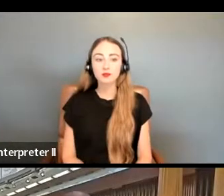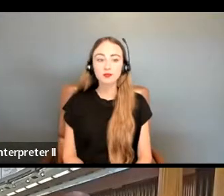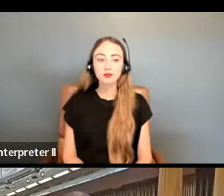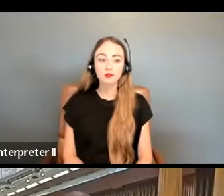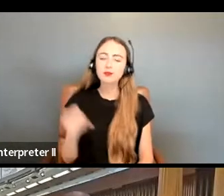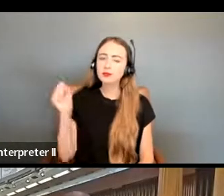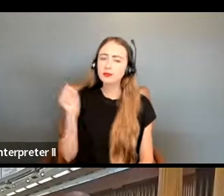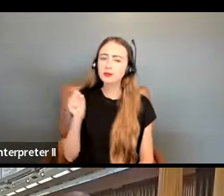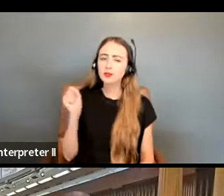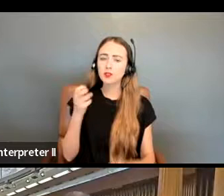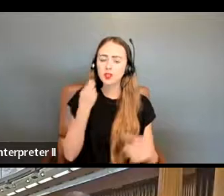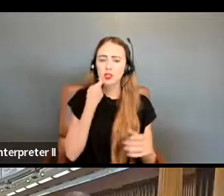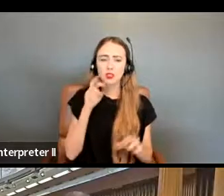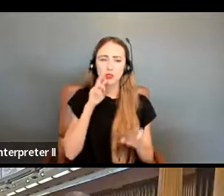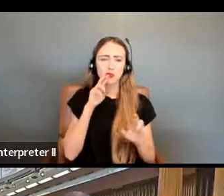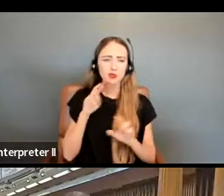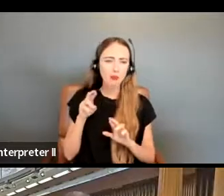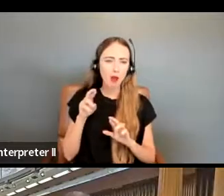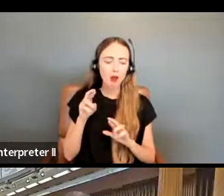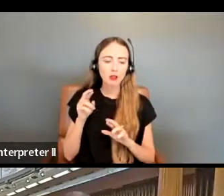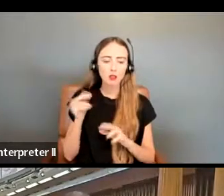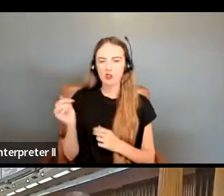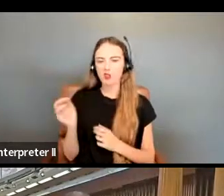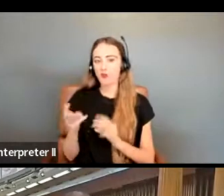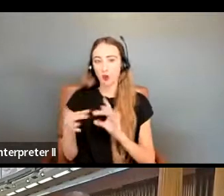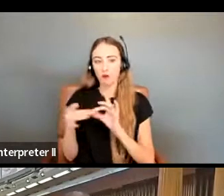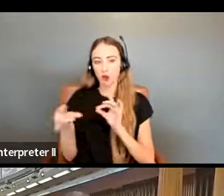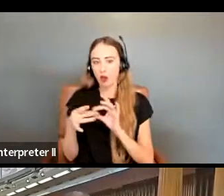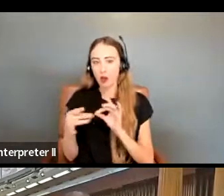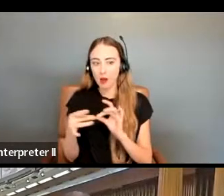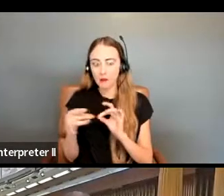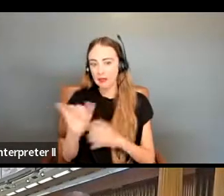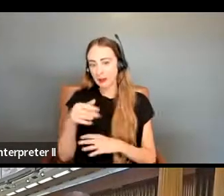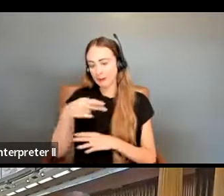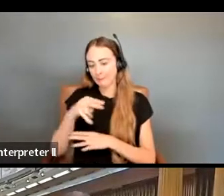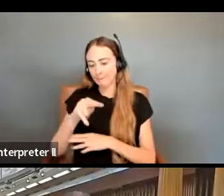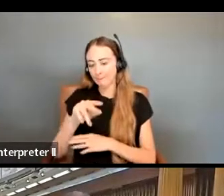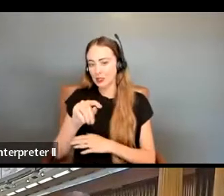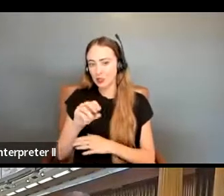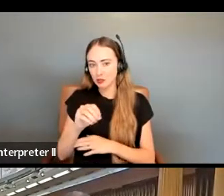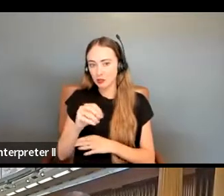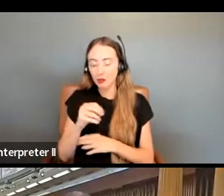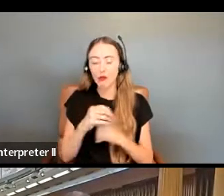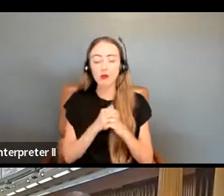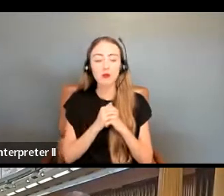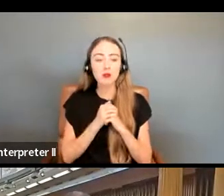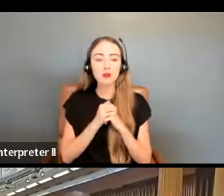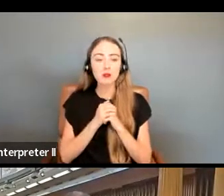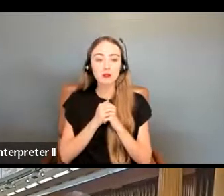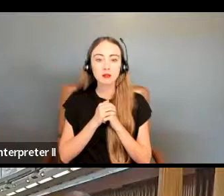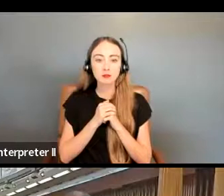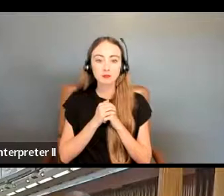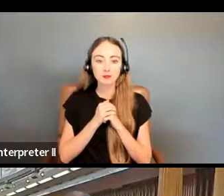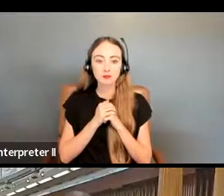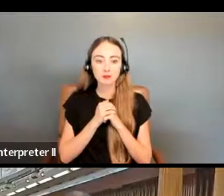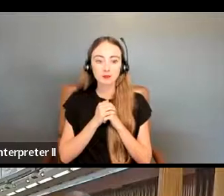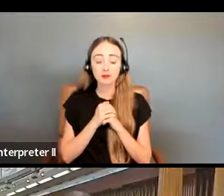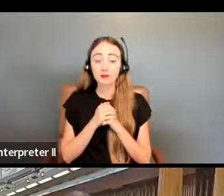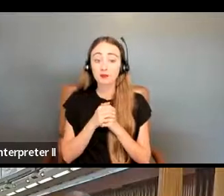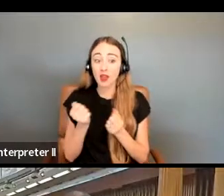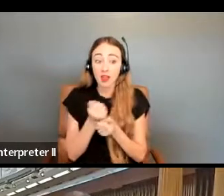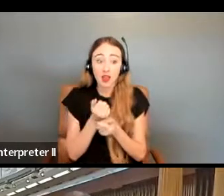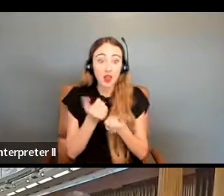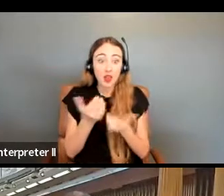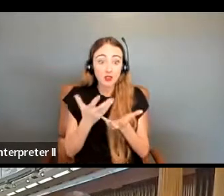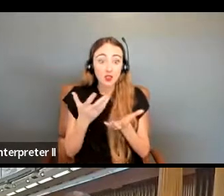just a response to some of the things that have been said, and Councilmember Pinto did some of this work. All of the things that are